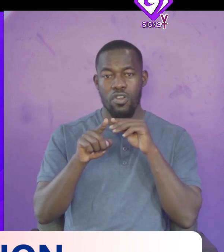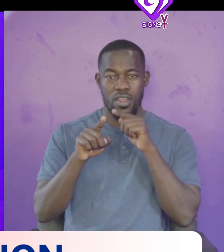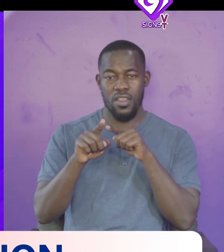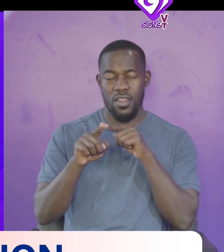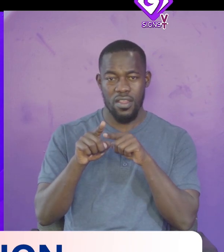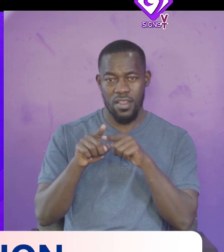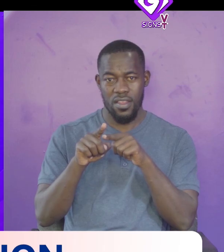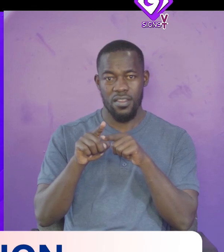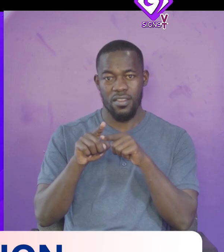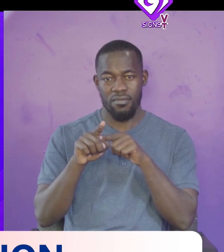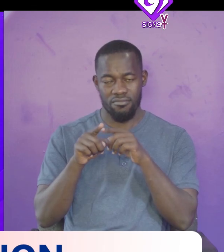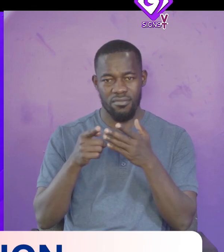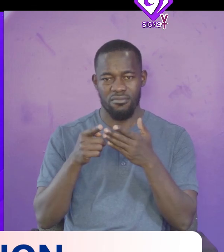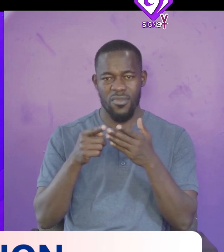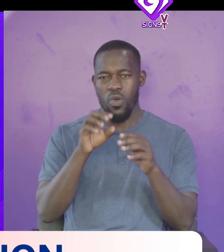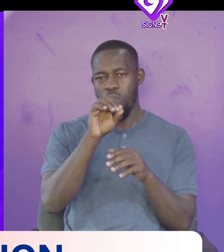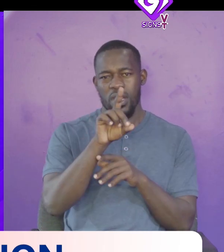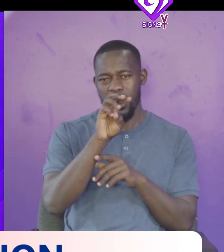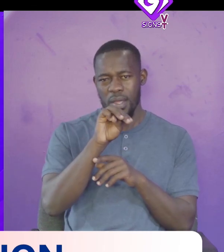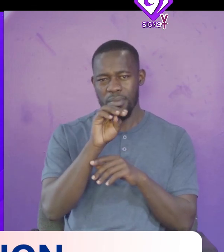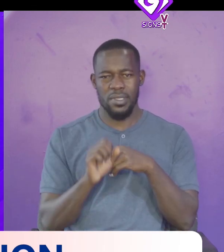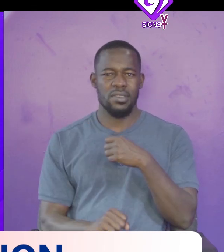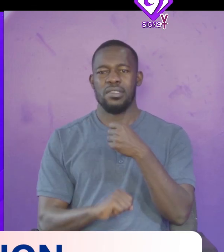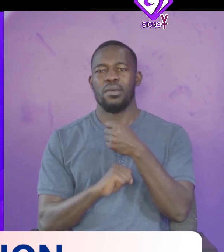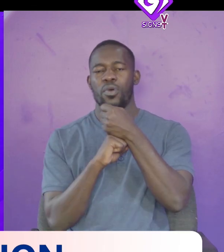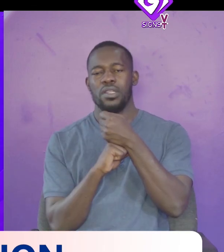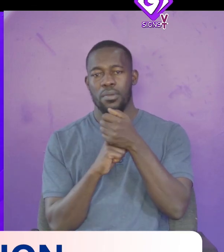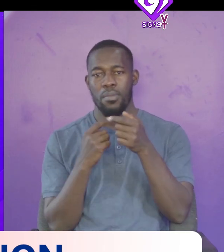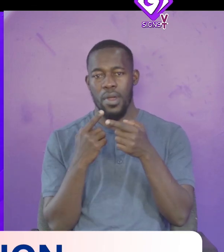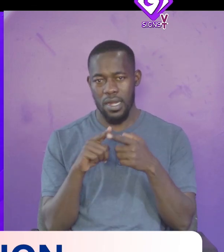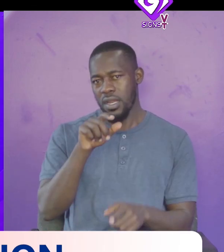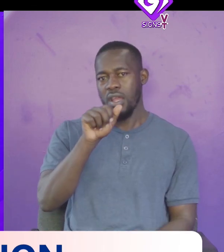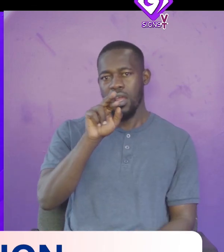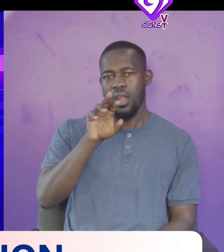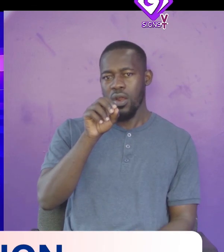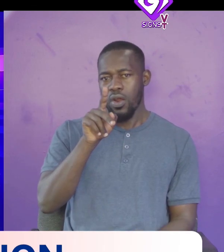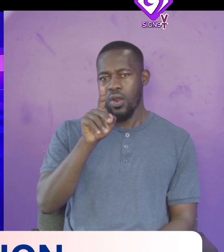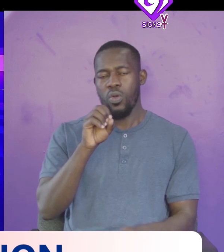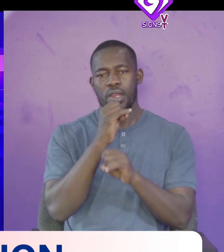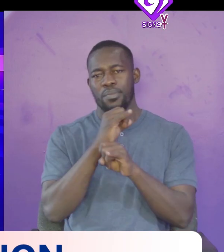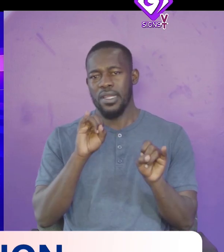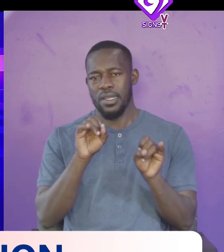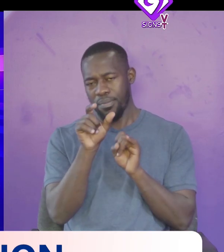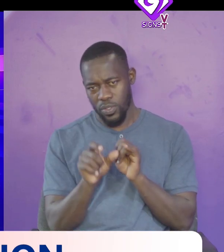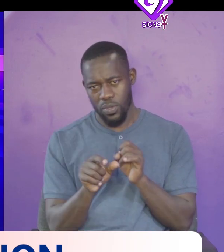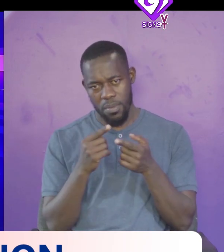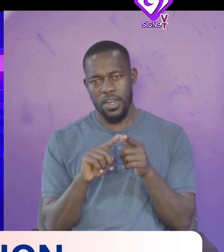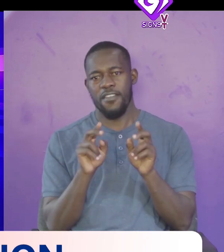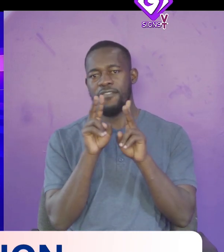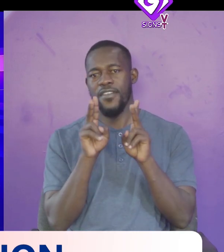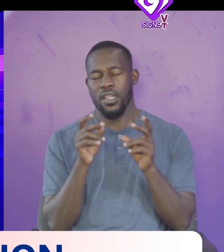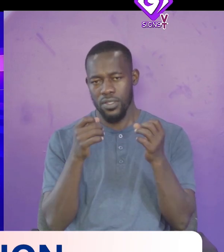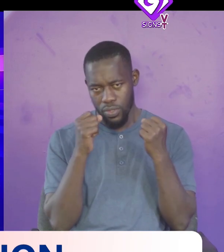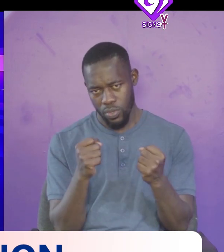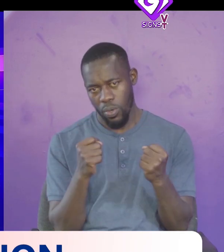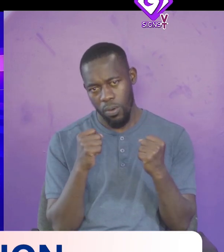the BBG is going for. I saw Philip Sifuna, Aroko is an independent candidate. but very strong. Yes, there's always that situation.